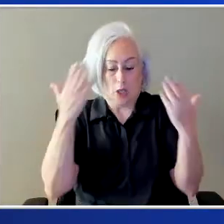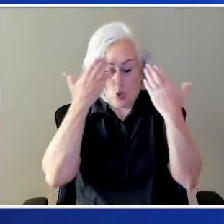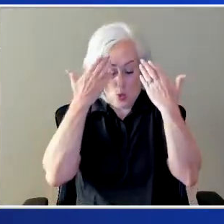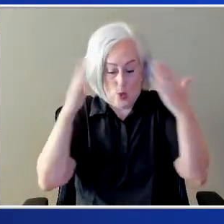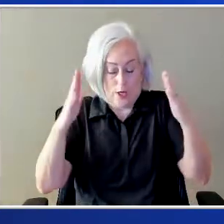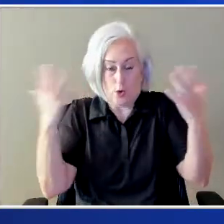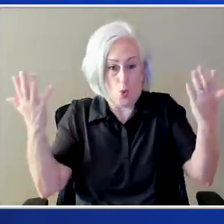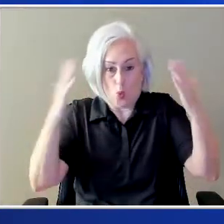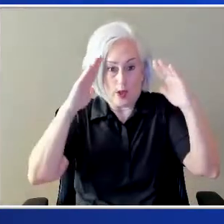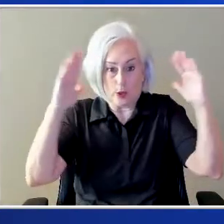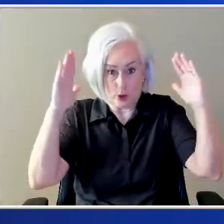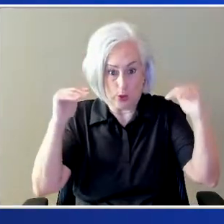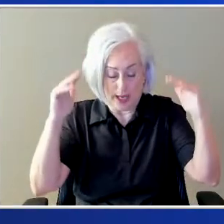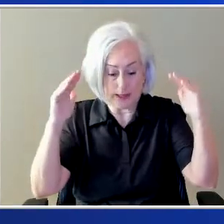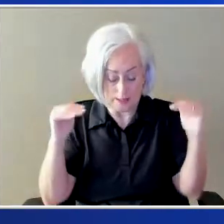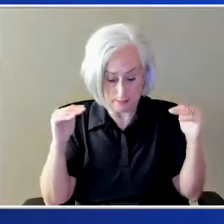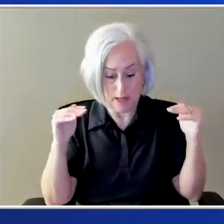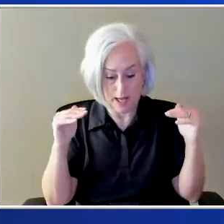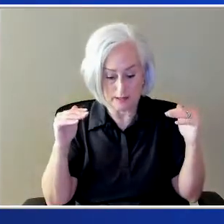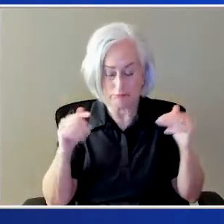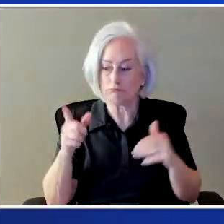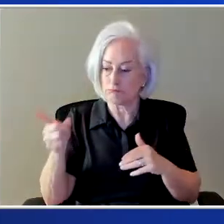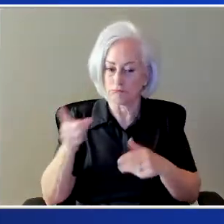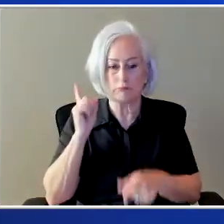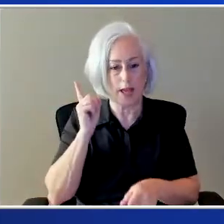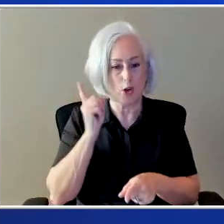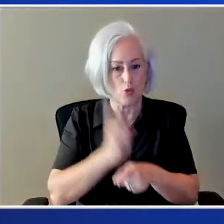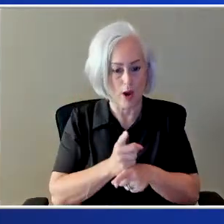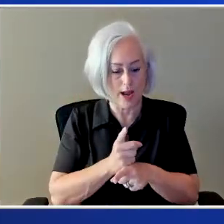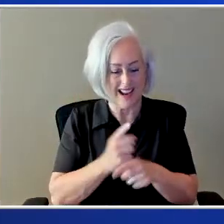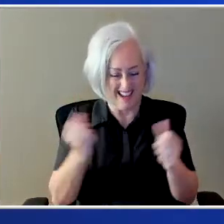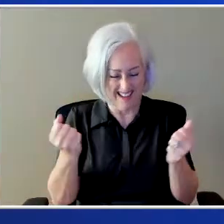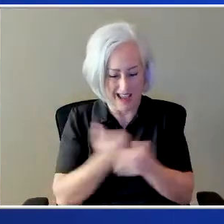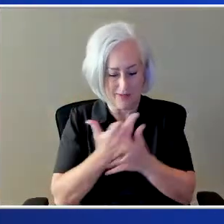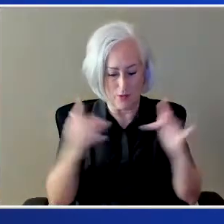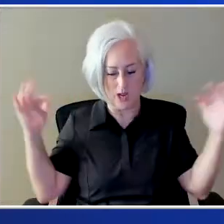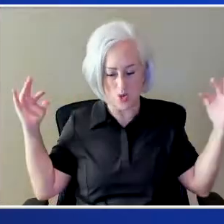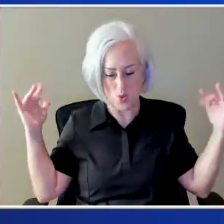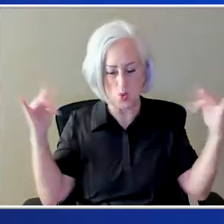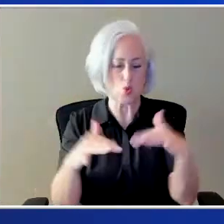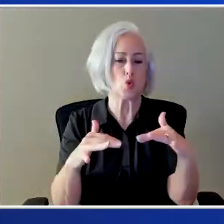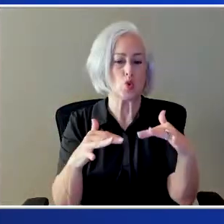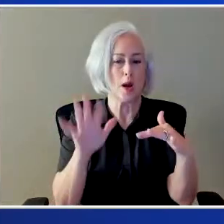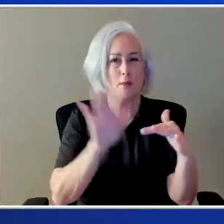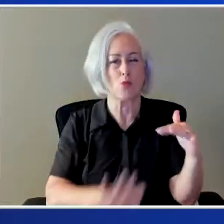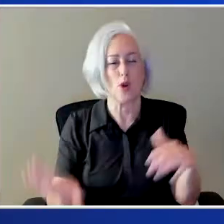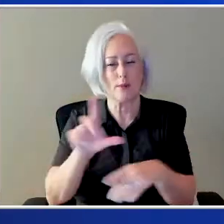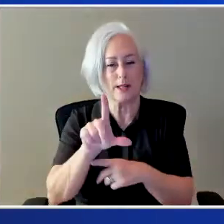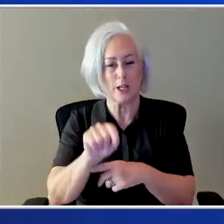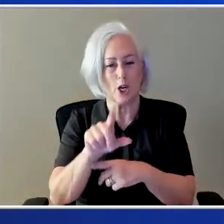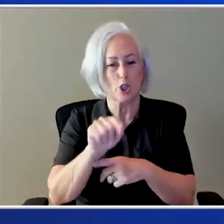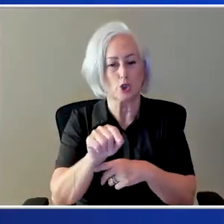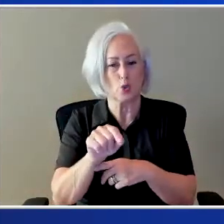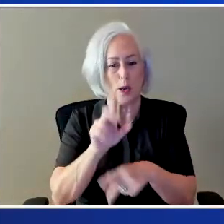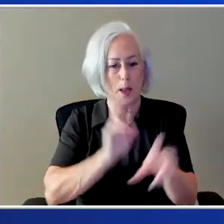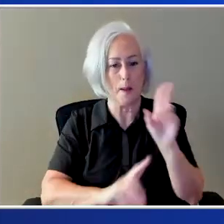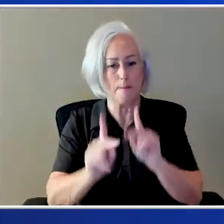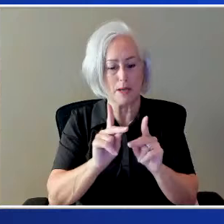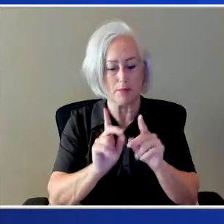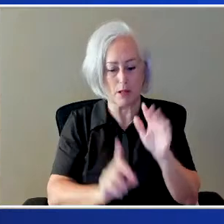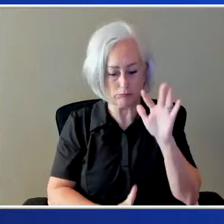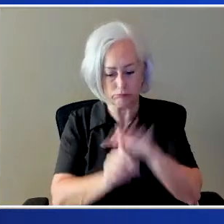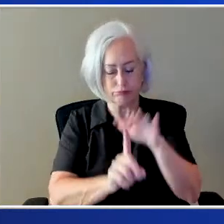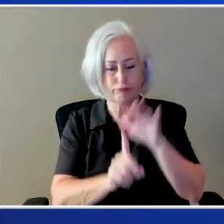and they're right, all hands on deck. I mean, literally there was probably 20 people in and out of his room the first 30 minutes we were here. But